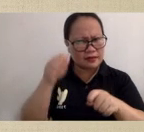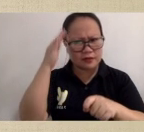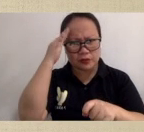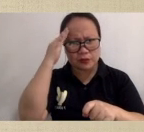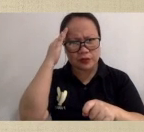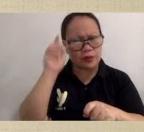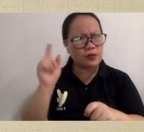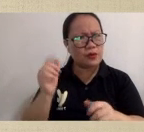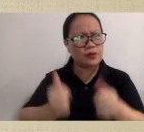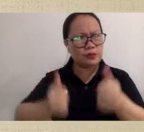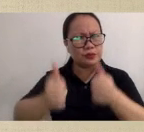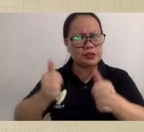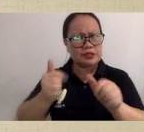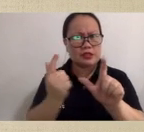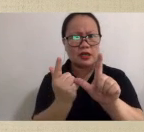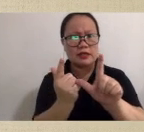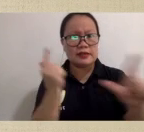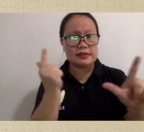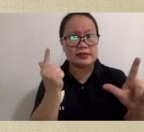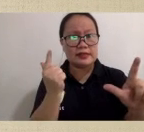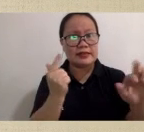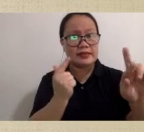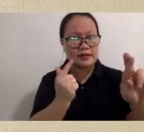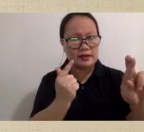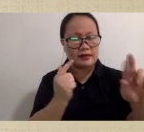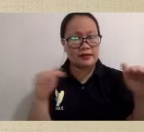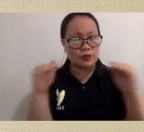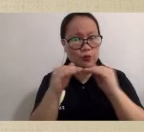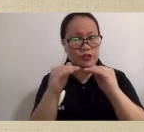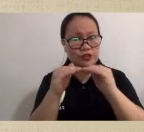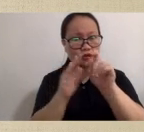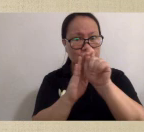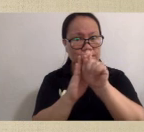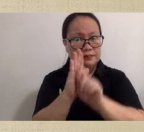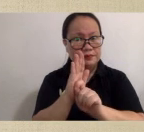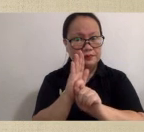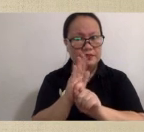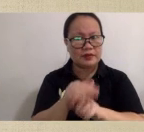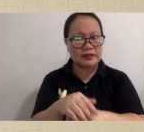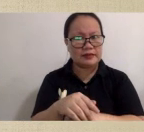linear equations. Isa-isahin natin.